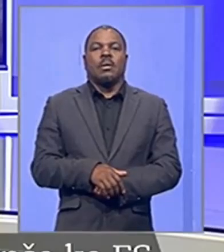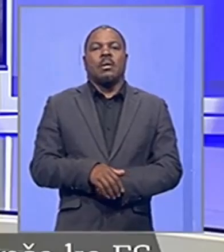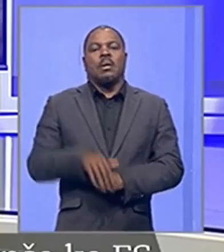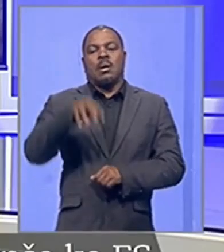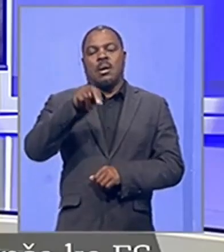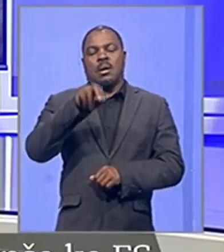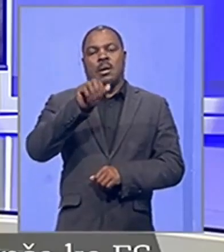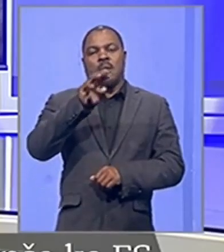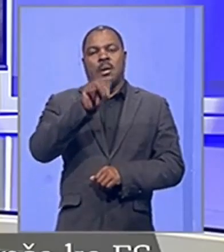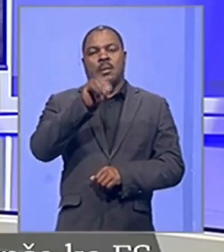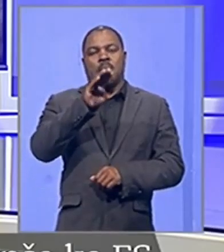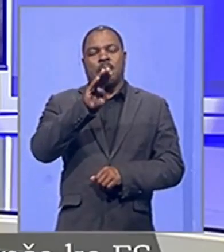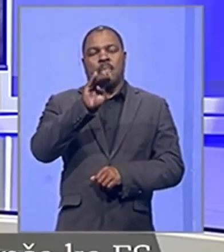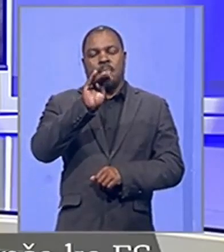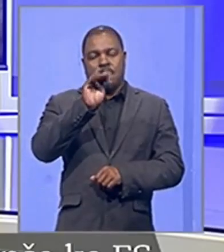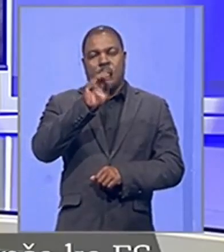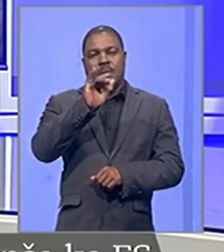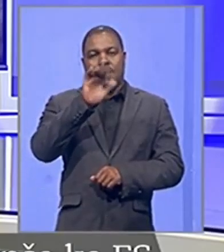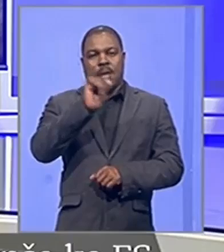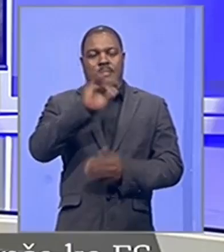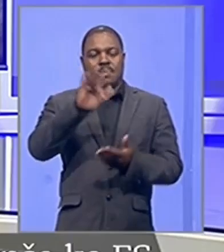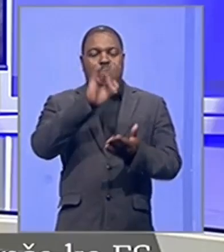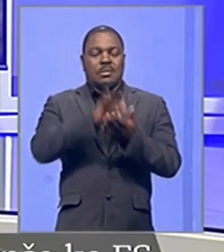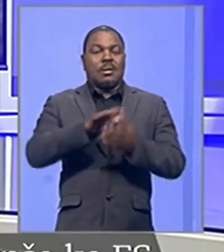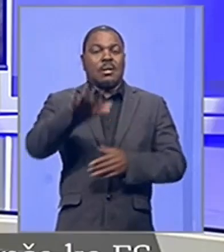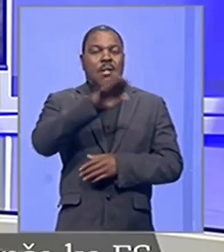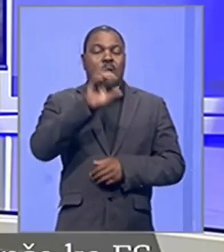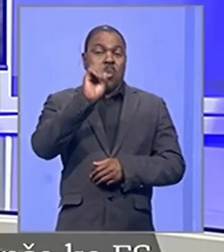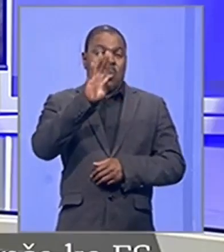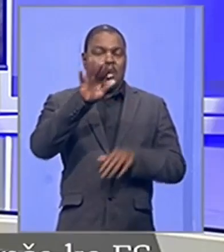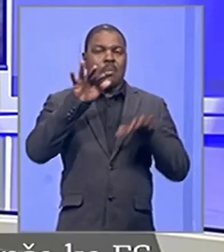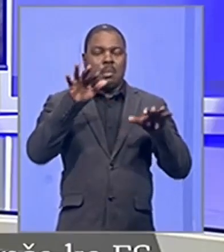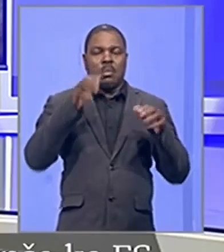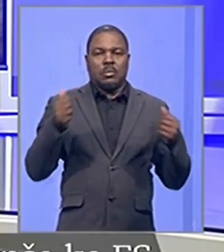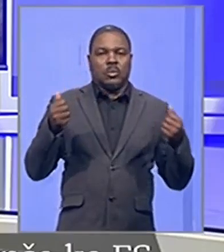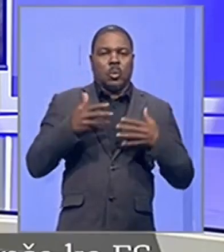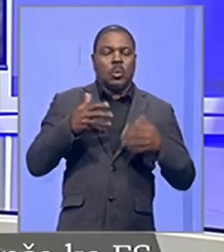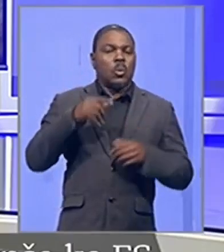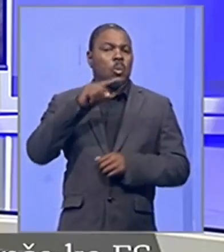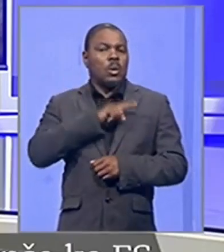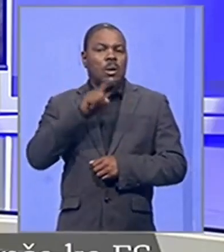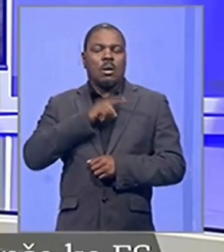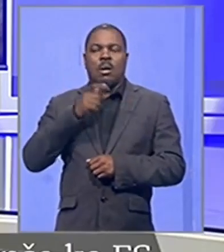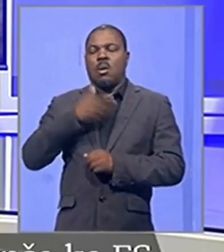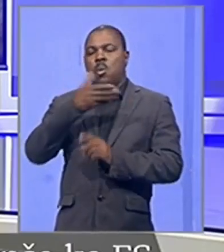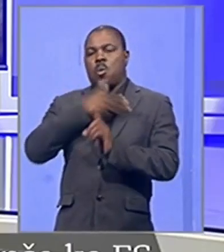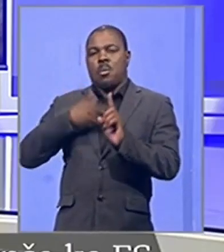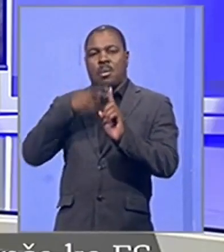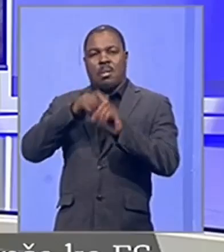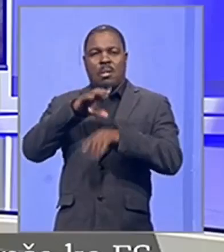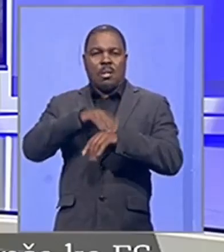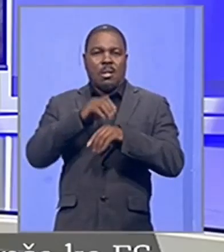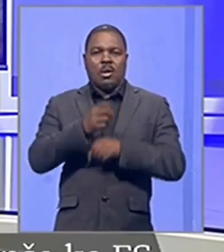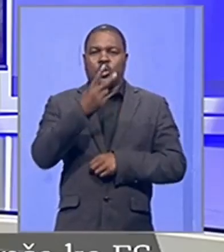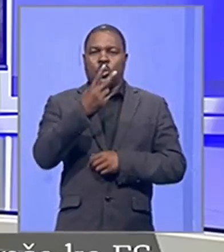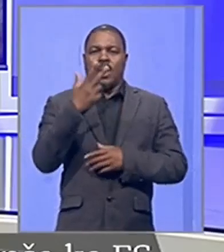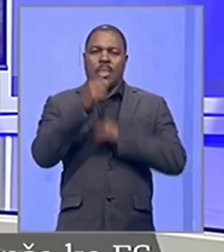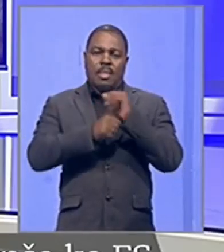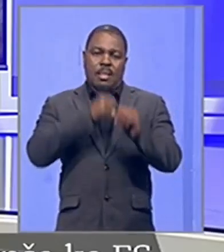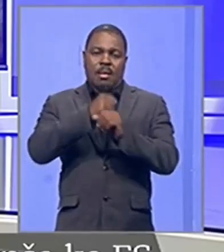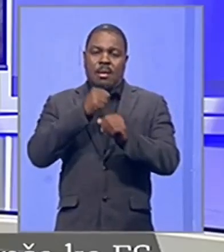ba Namibia Square ka Bloemfontein ba tšhogile ka morago ga tlhaselo ye sehlogo ya mosadi wa mengwaga e